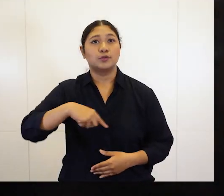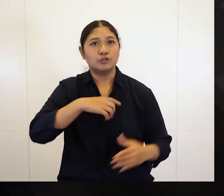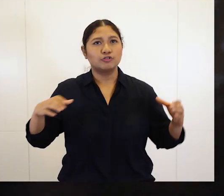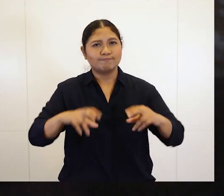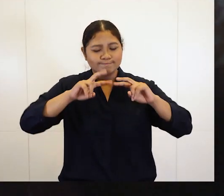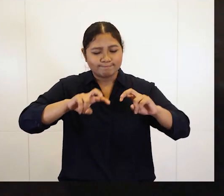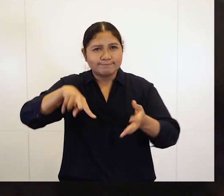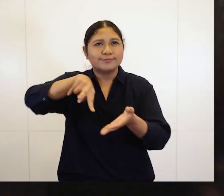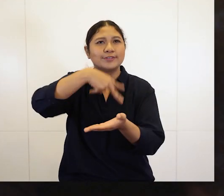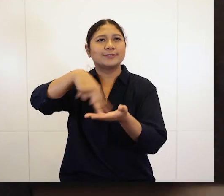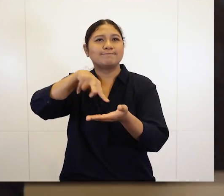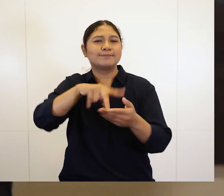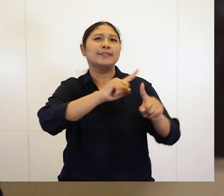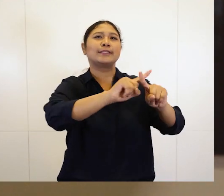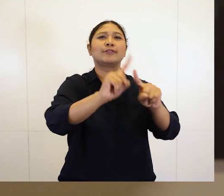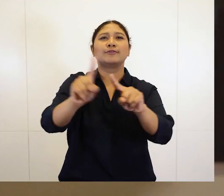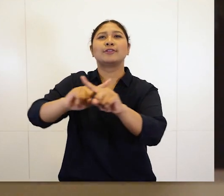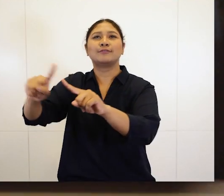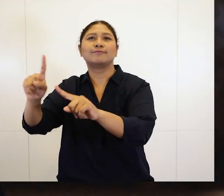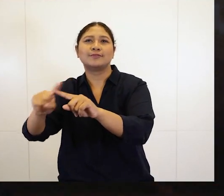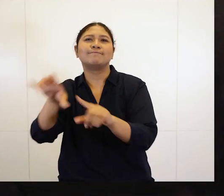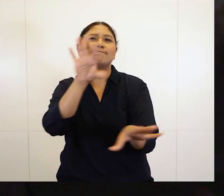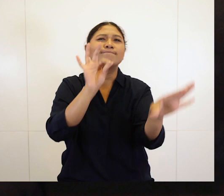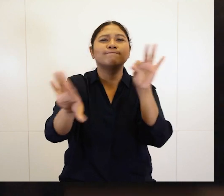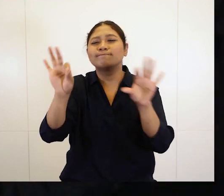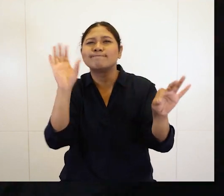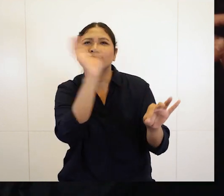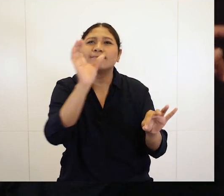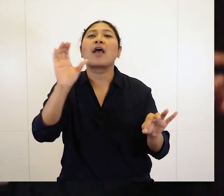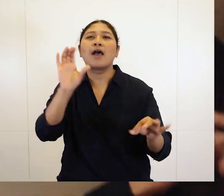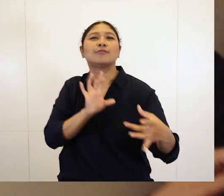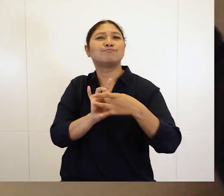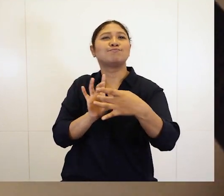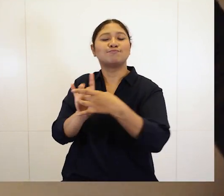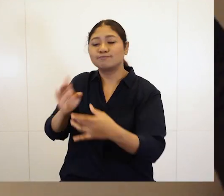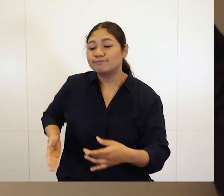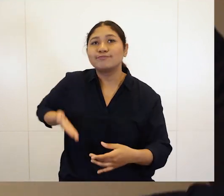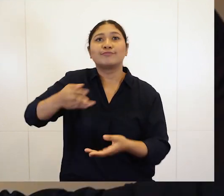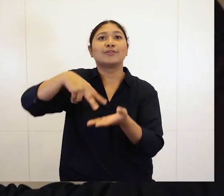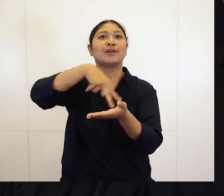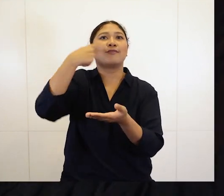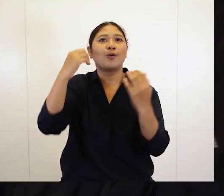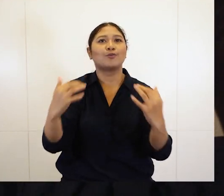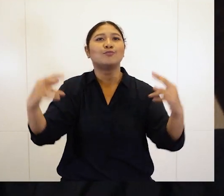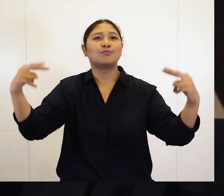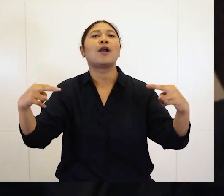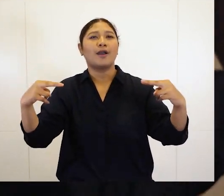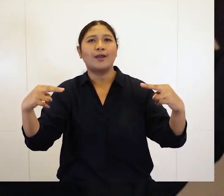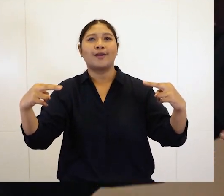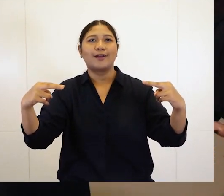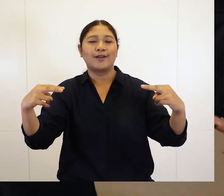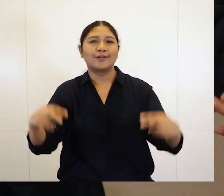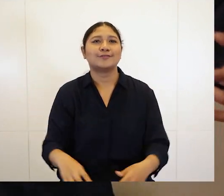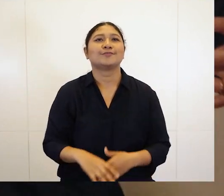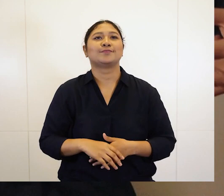come together to explore movement, explore deeper connections with ourselves, and we try to find ways to show that to the audience in a